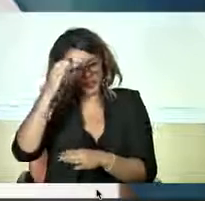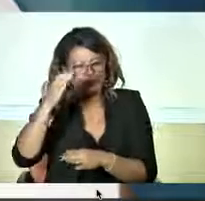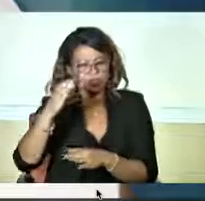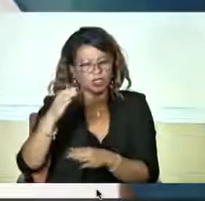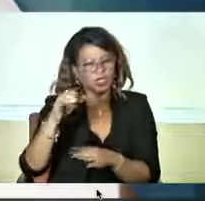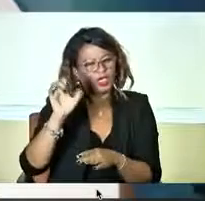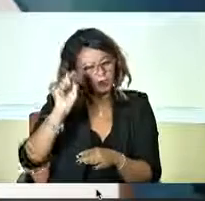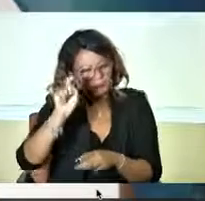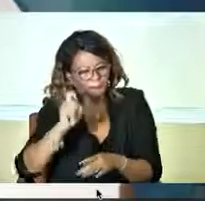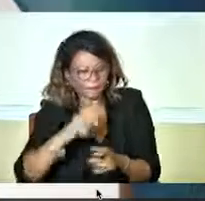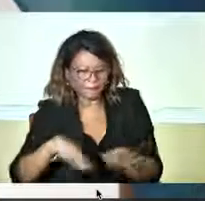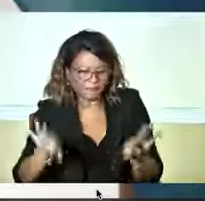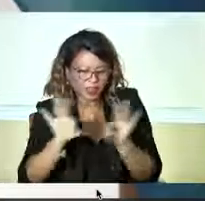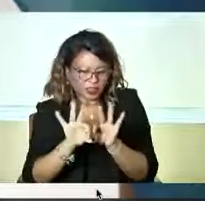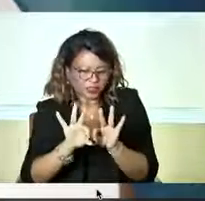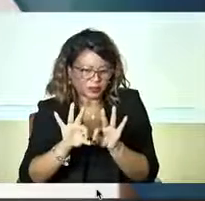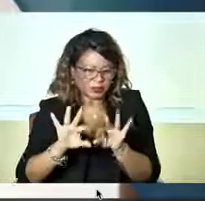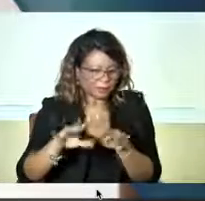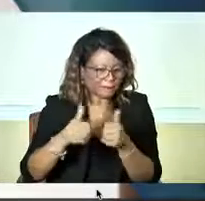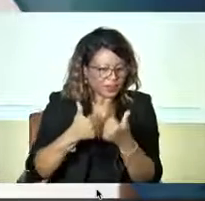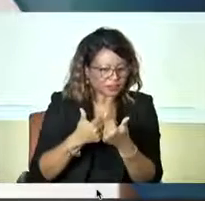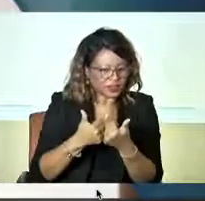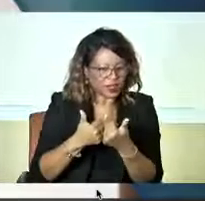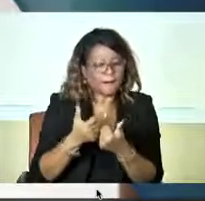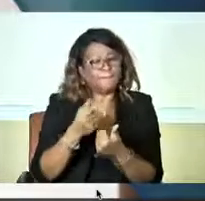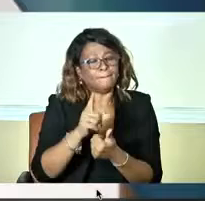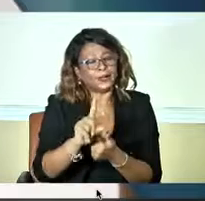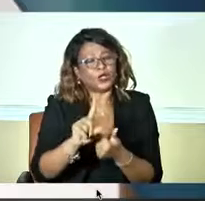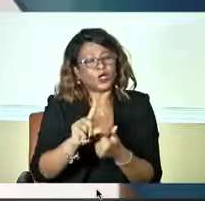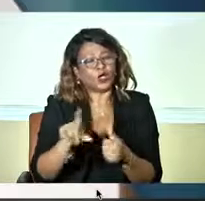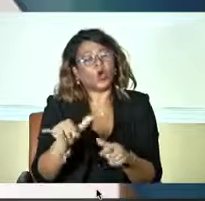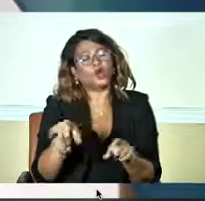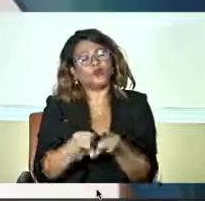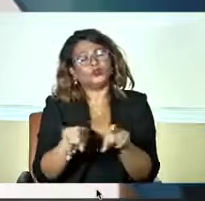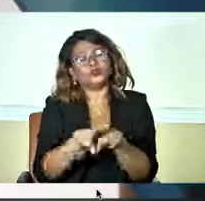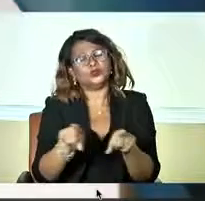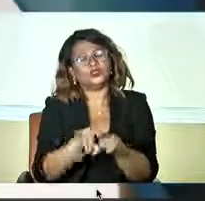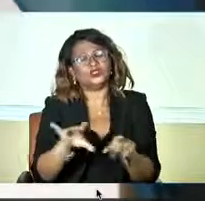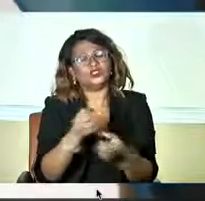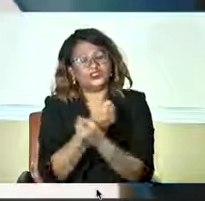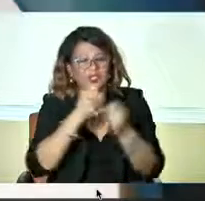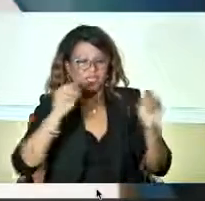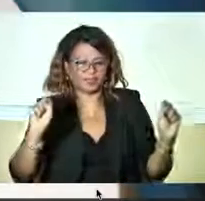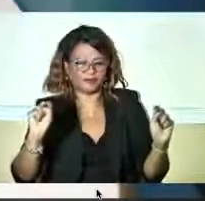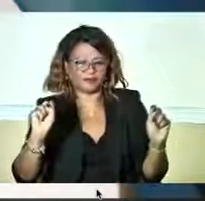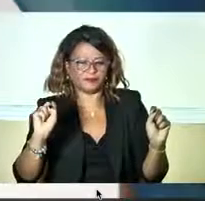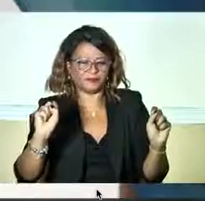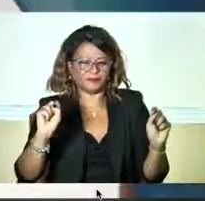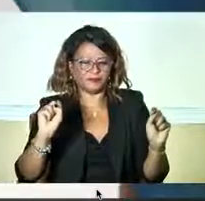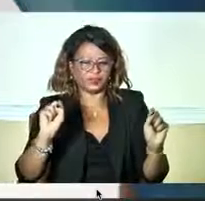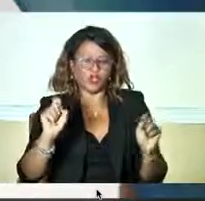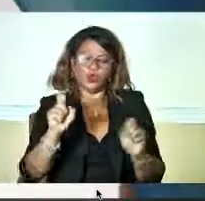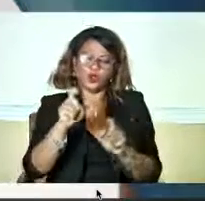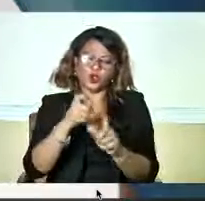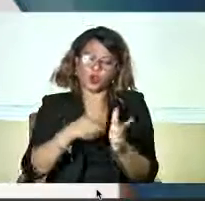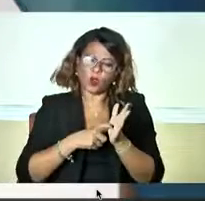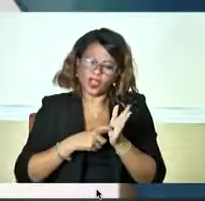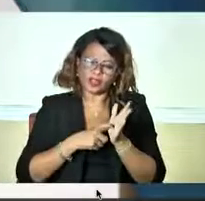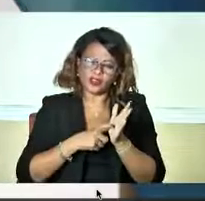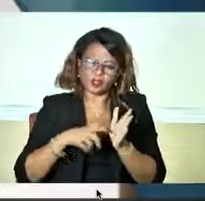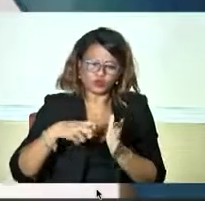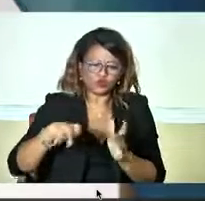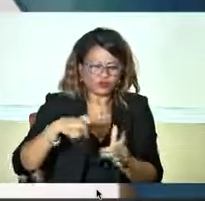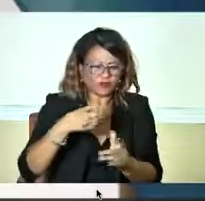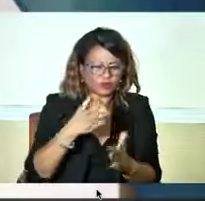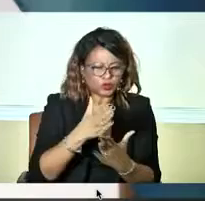not just be competitive, but to survive. Innovation requires that we travel